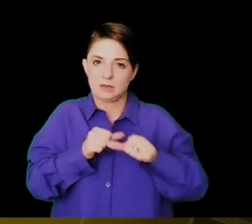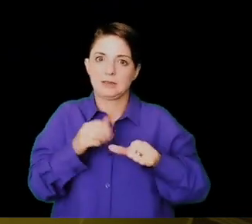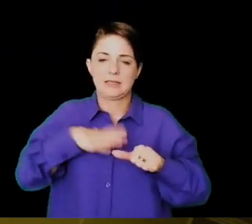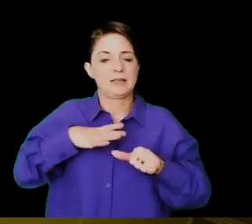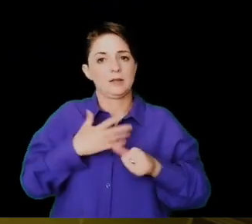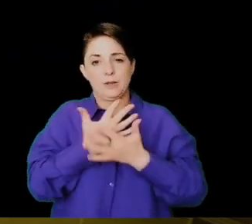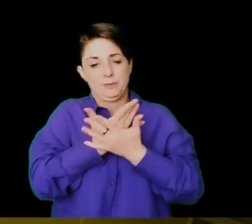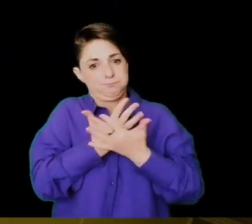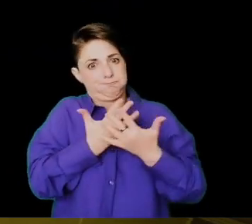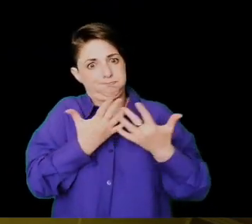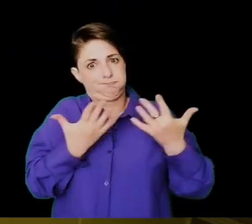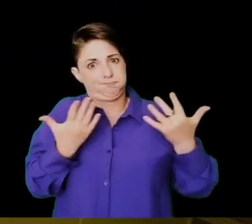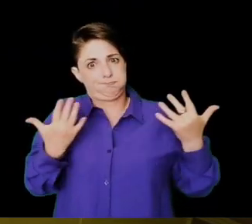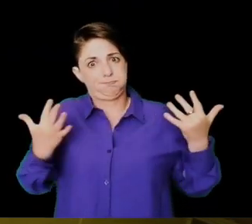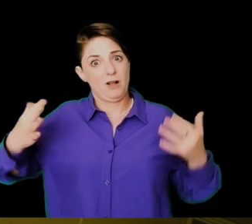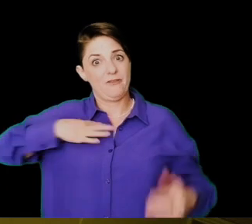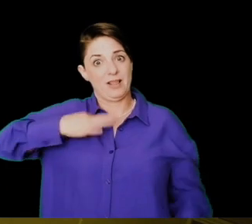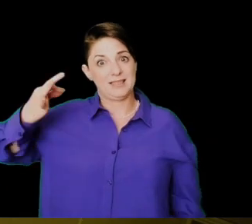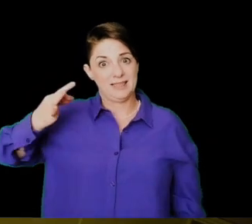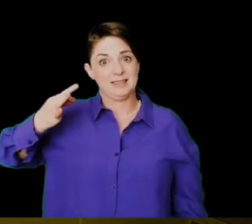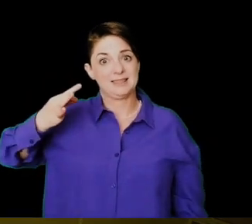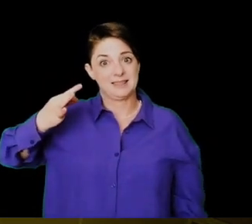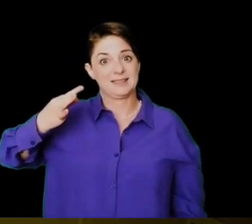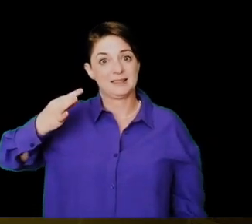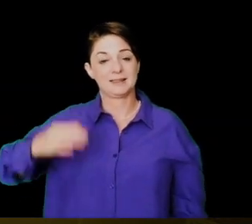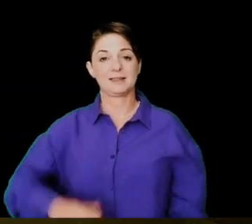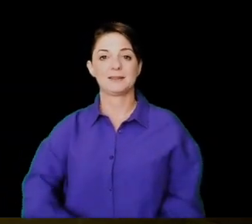a process that'll require an army of volunteers.